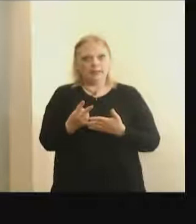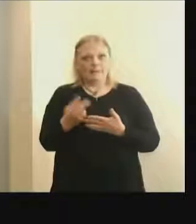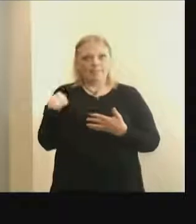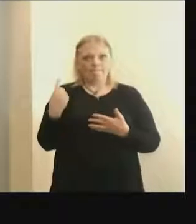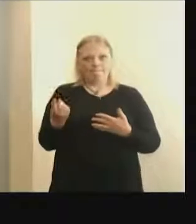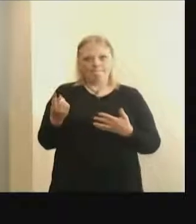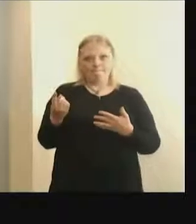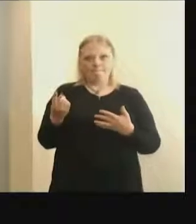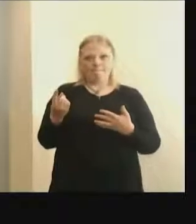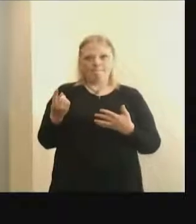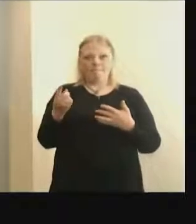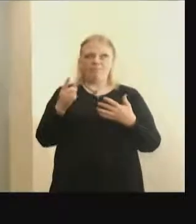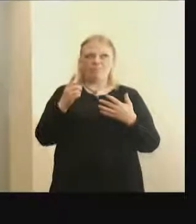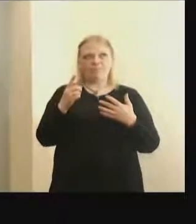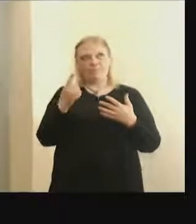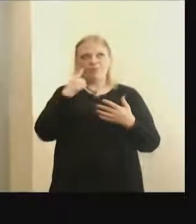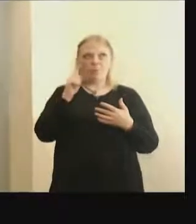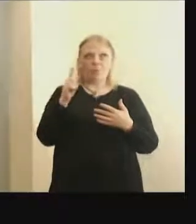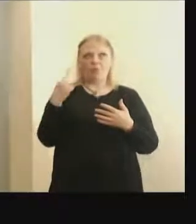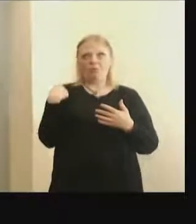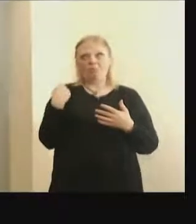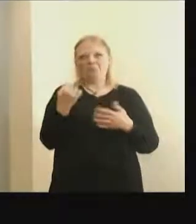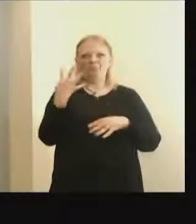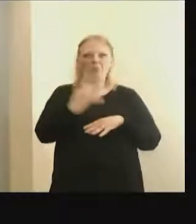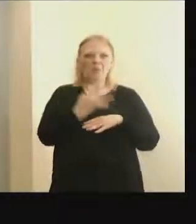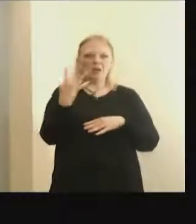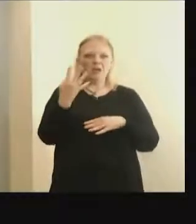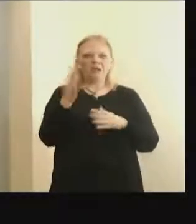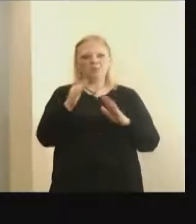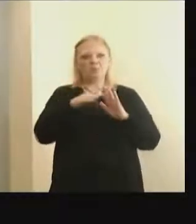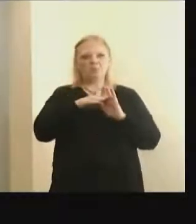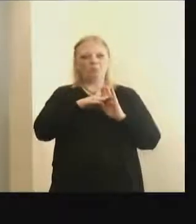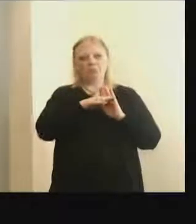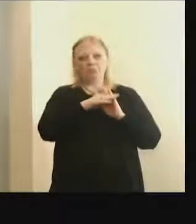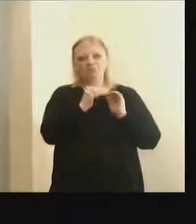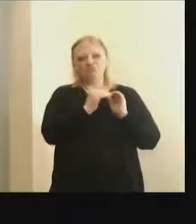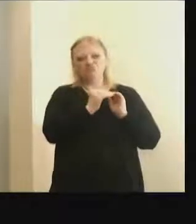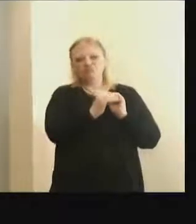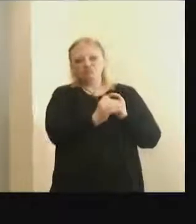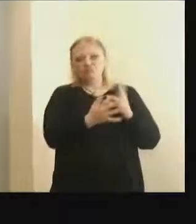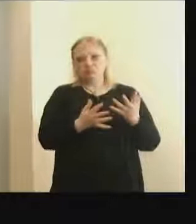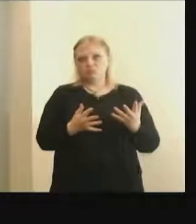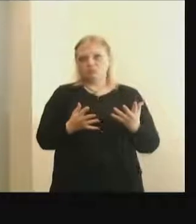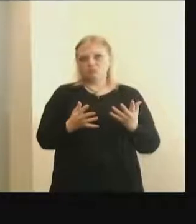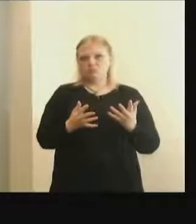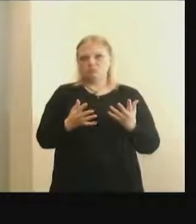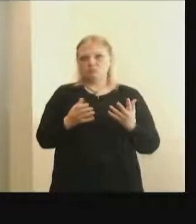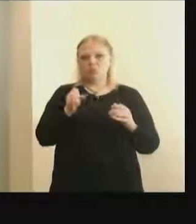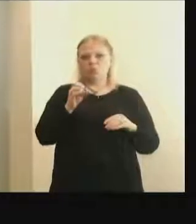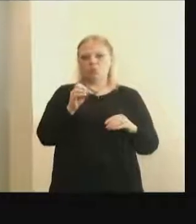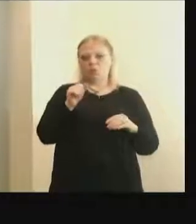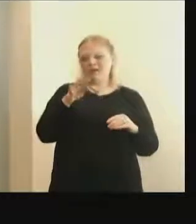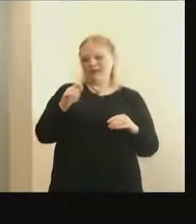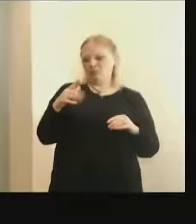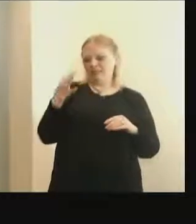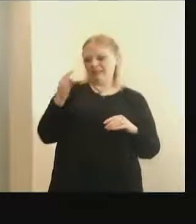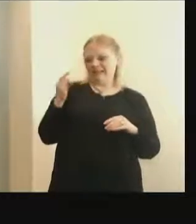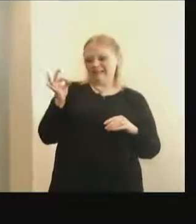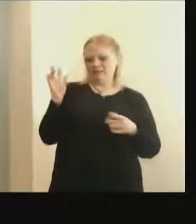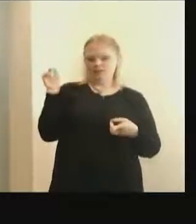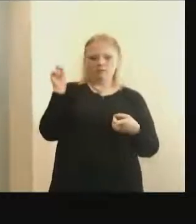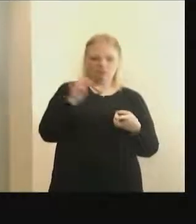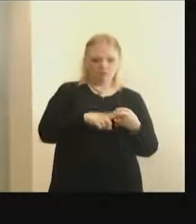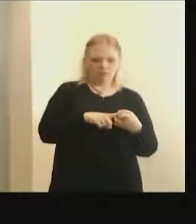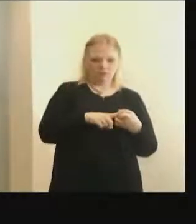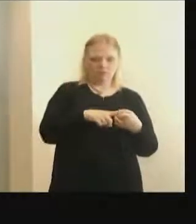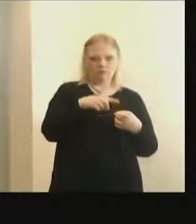basically stayed stationary though the last 4 days. So we had a pretty good drop from what would be considered April 19th to the end of